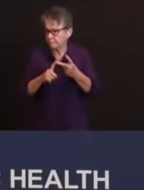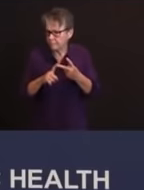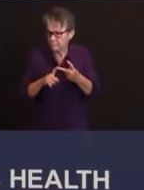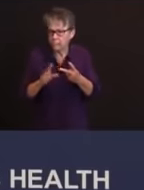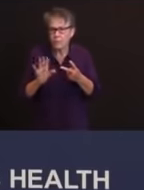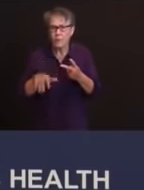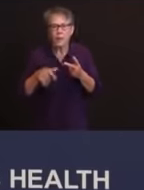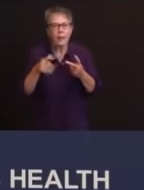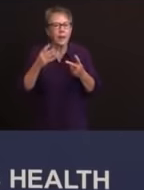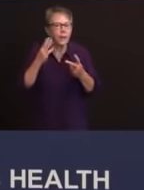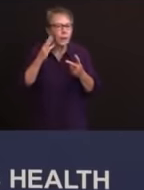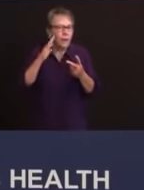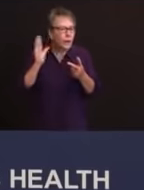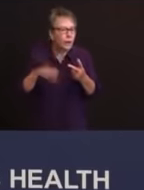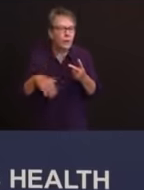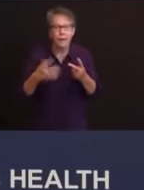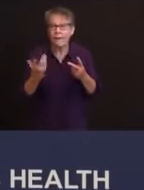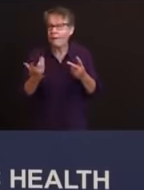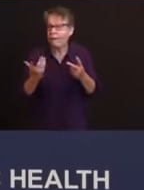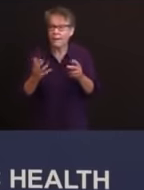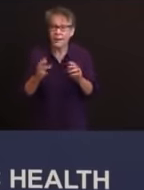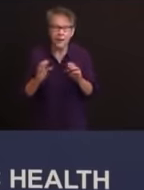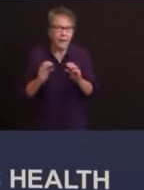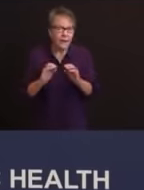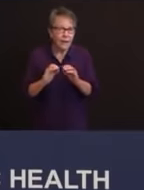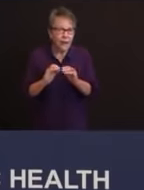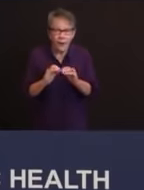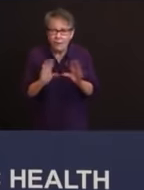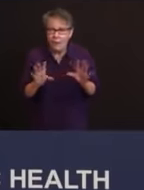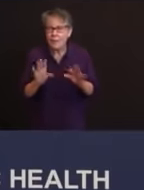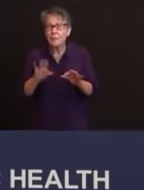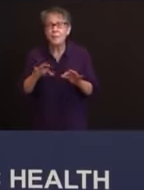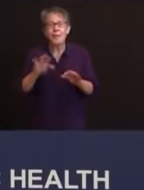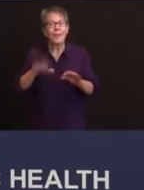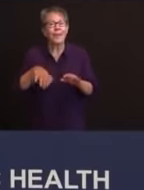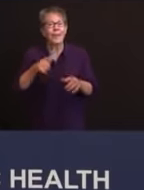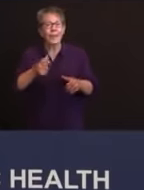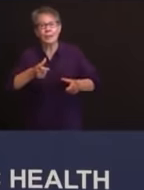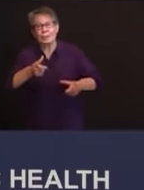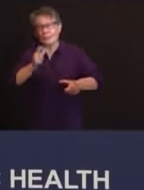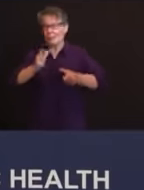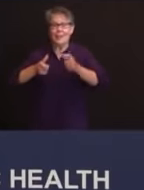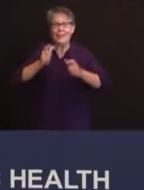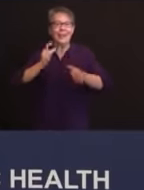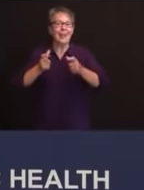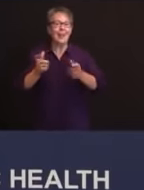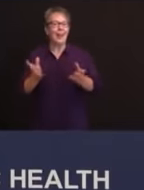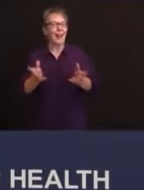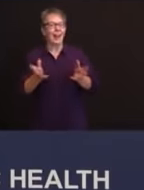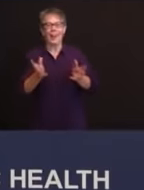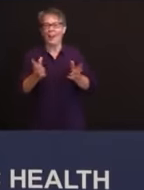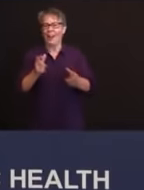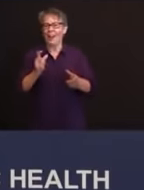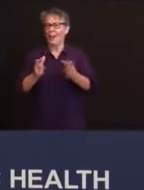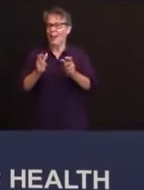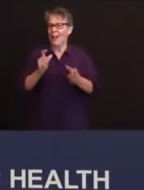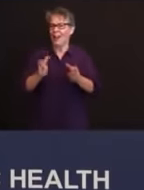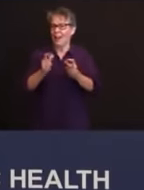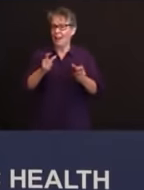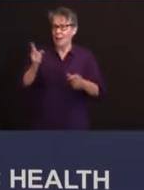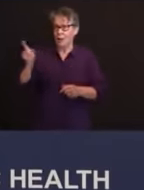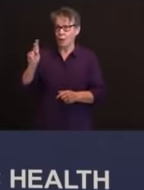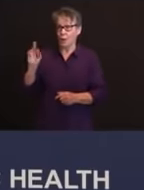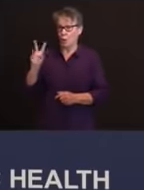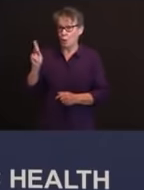probably reasons that are obvious, people let their hair down. And they are gathering We've seen this in Newark, for instance, and the mayor and I talked about it in the